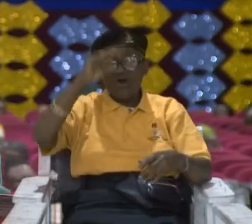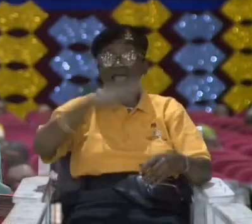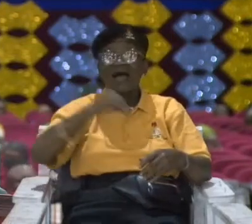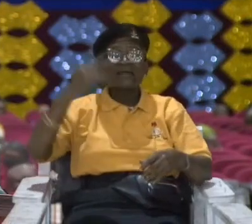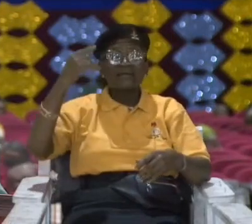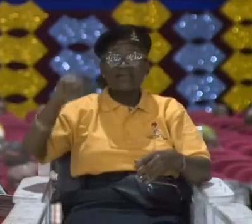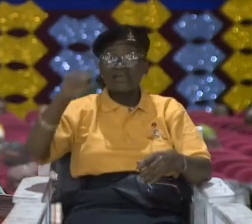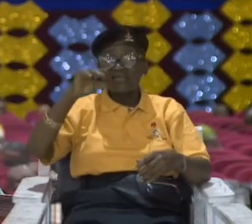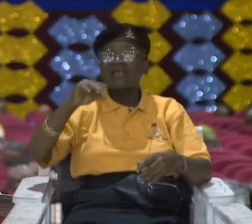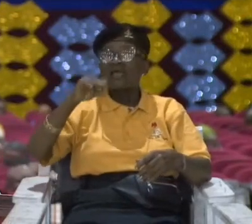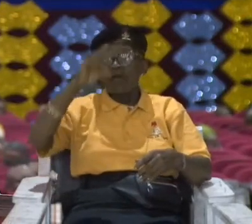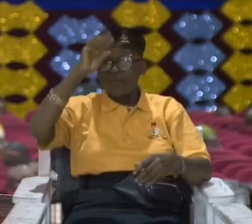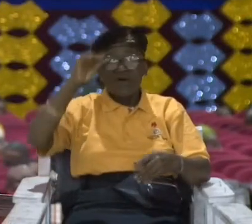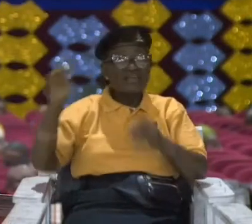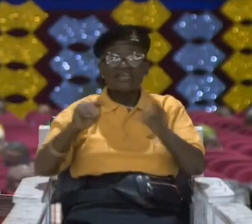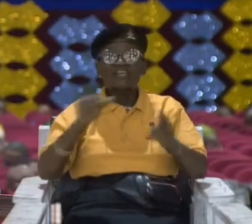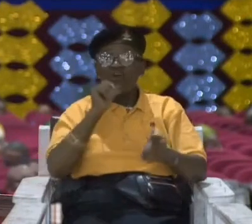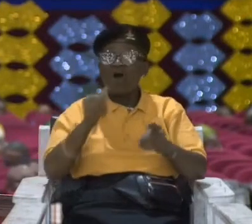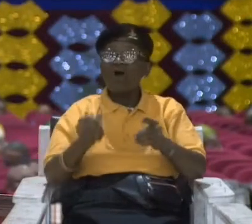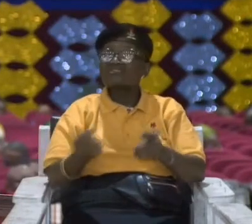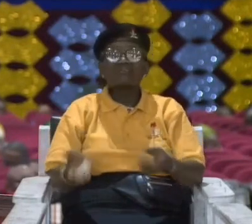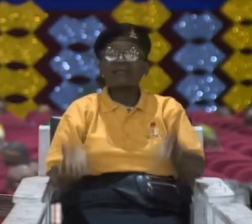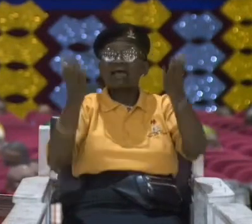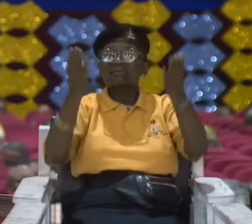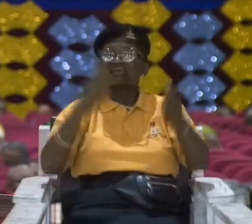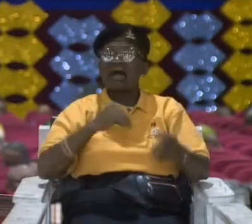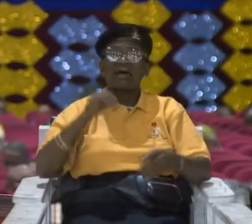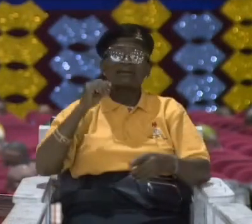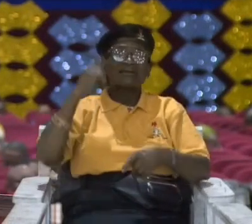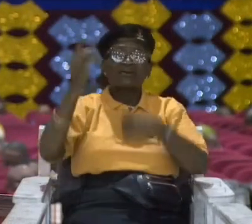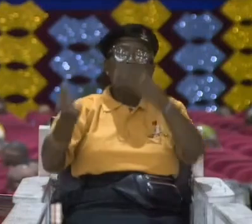So he went back to Elisha and said, the boy didn't wake.